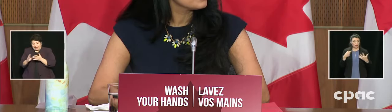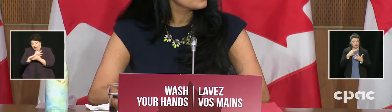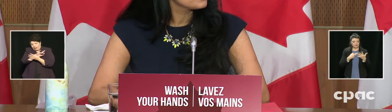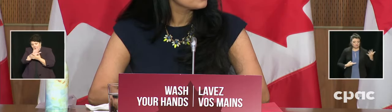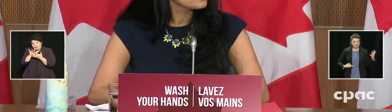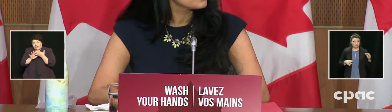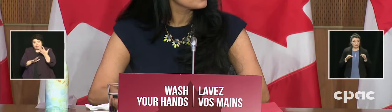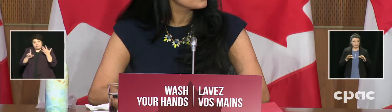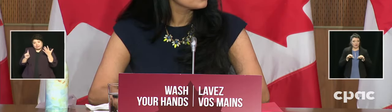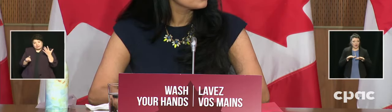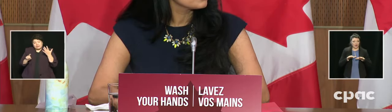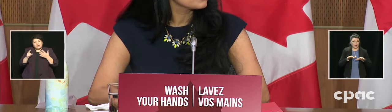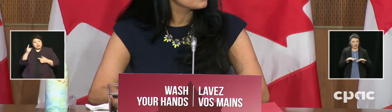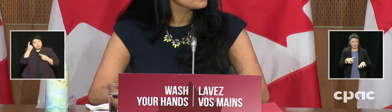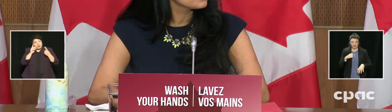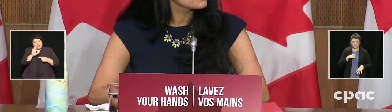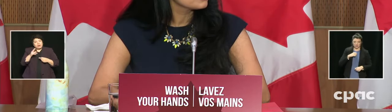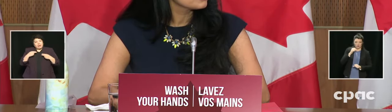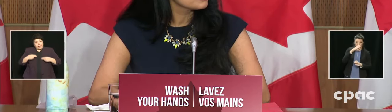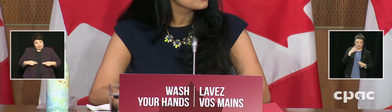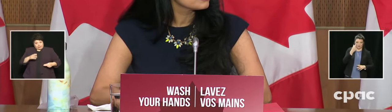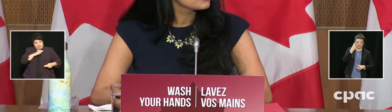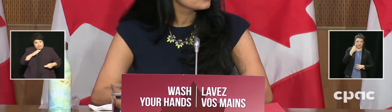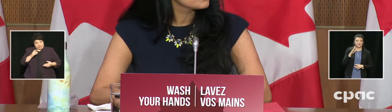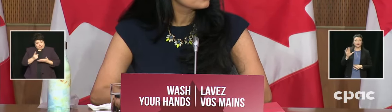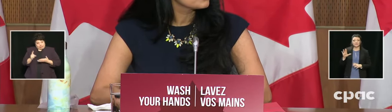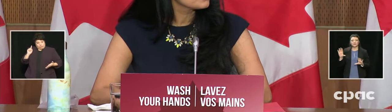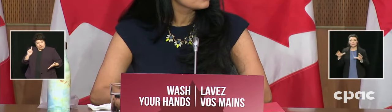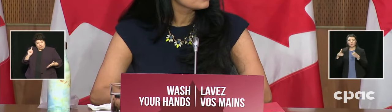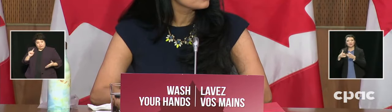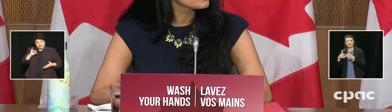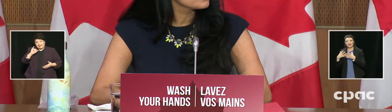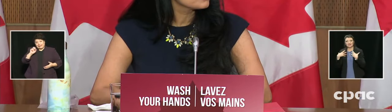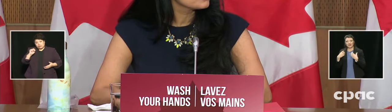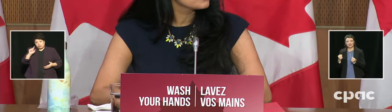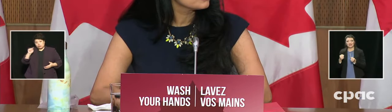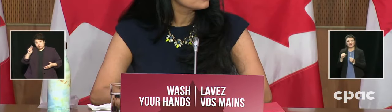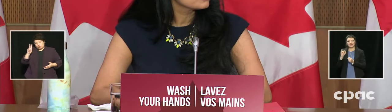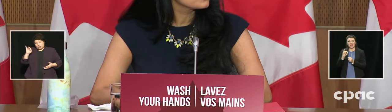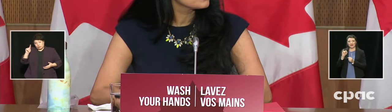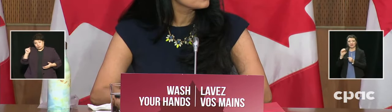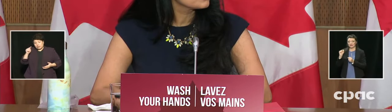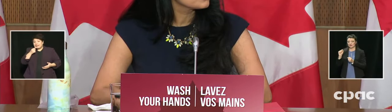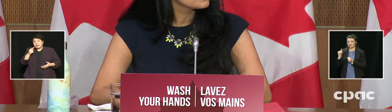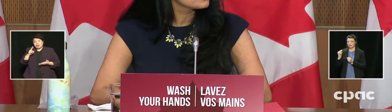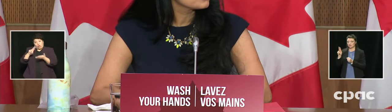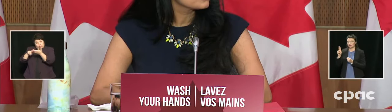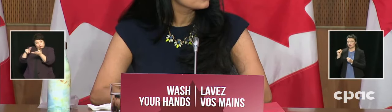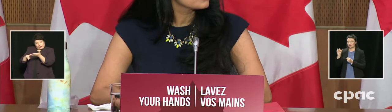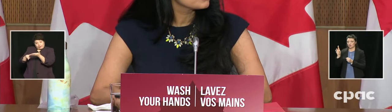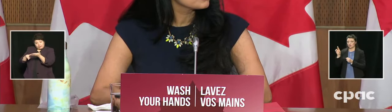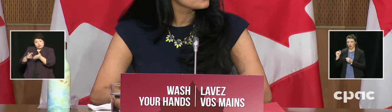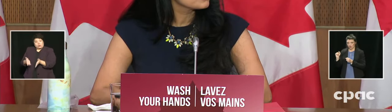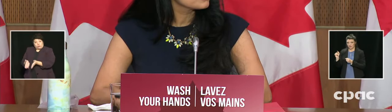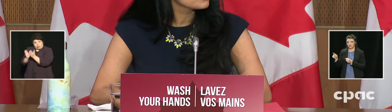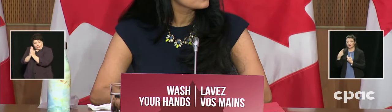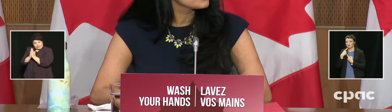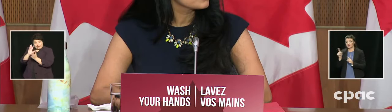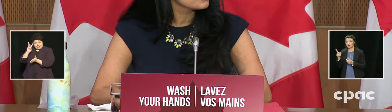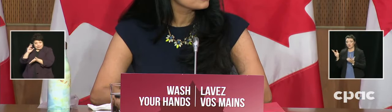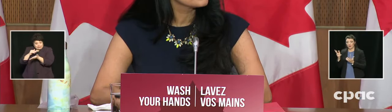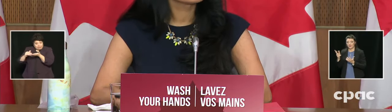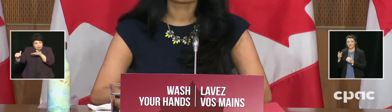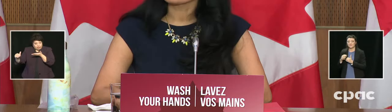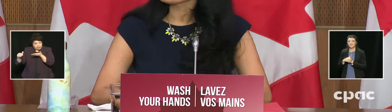at Health Committee last week, Ian Stewart said that we have contracts that request the 6 million vaccines by the end